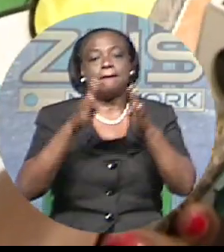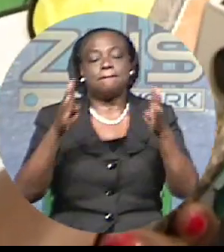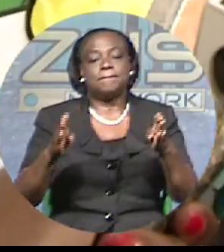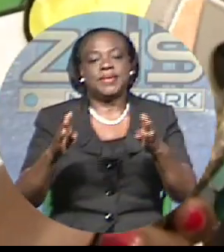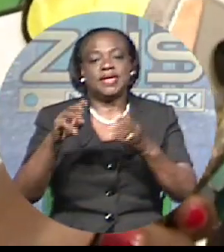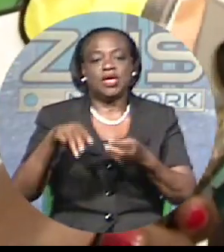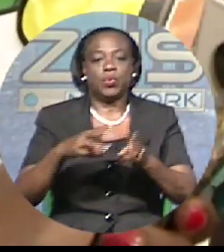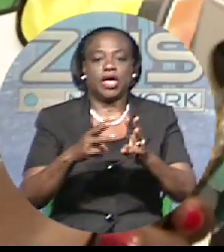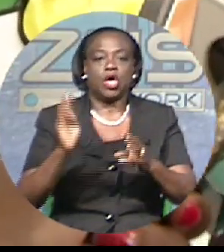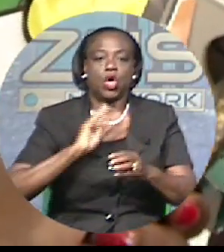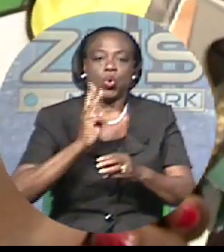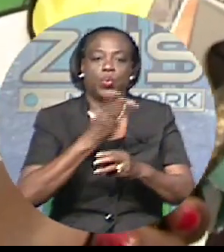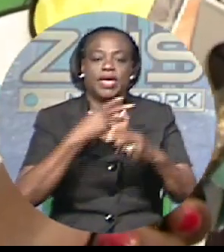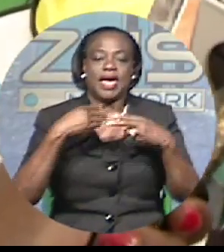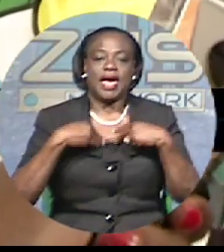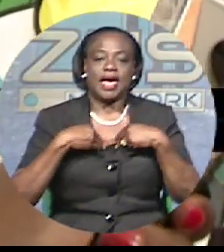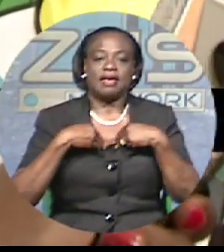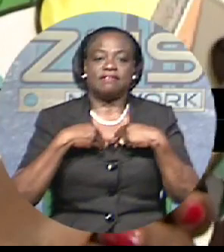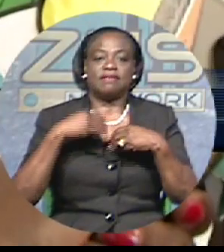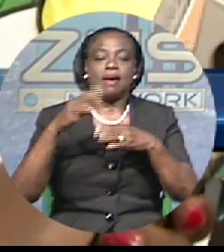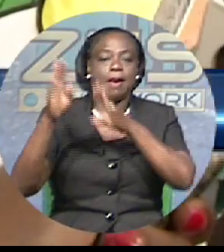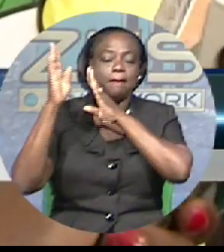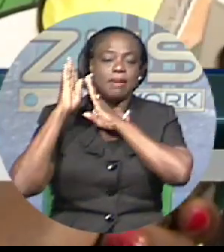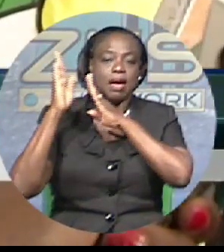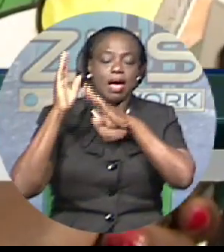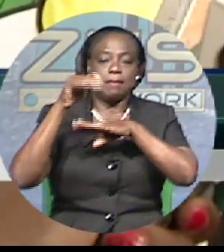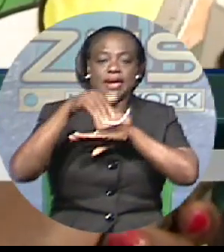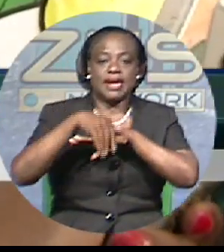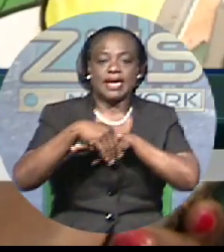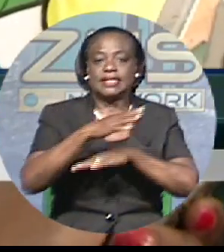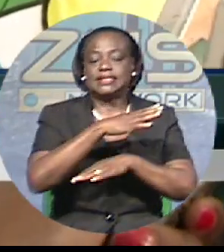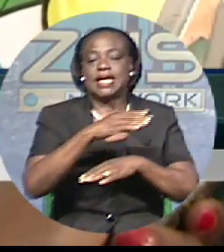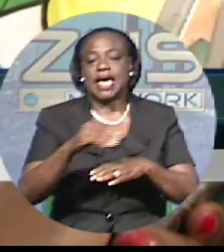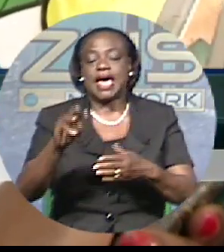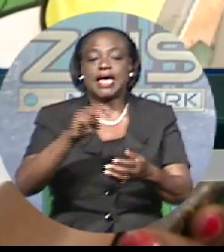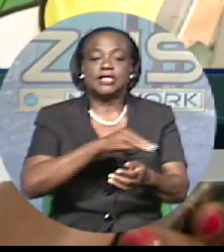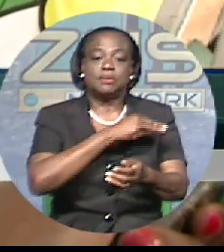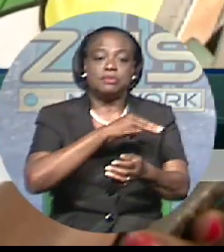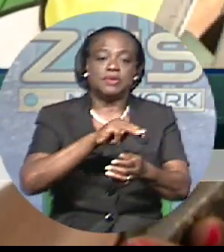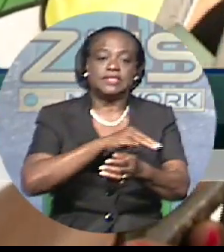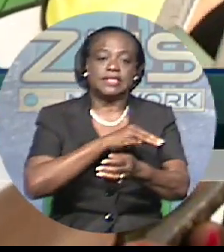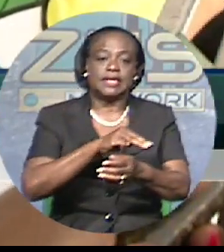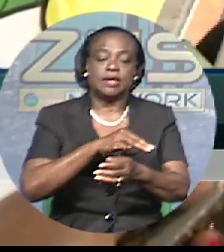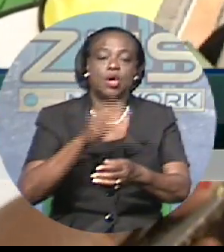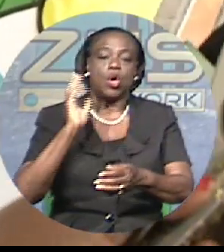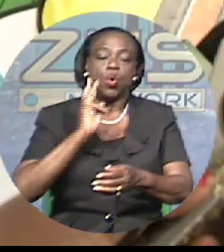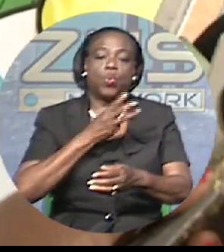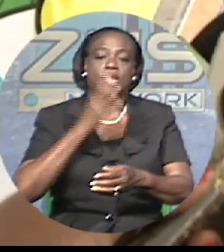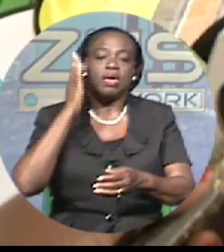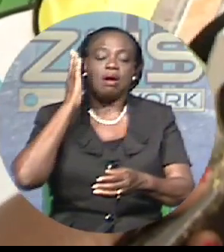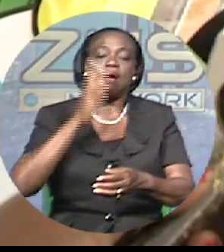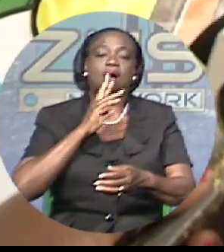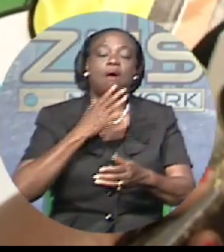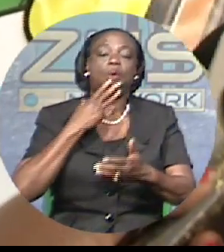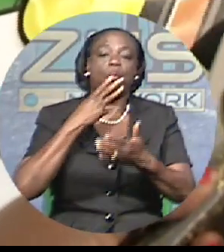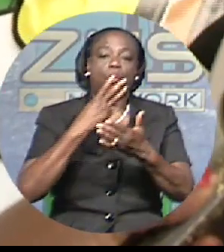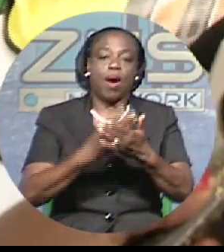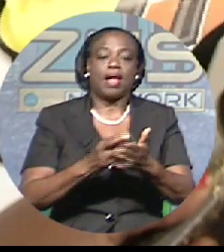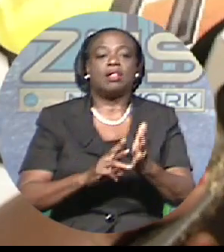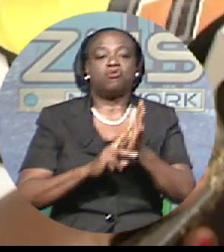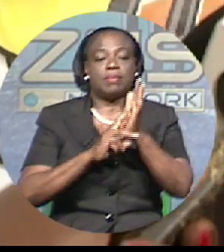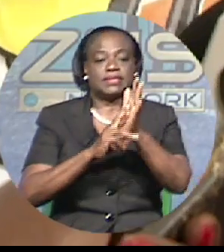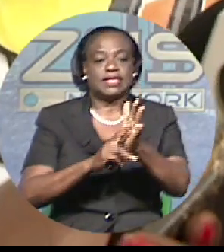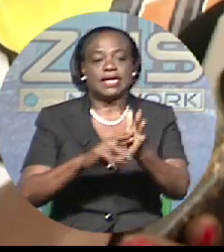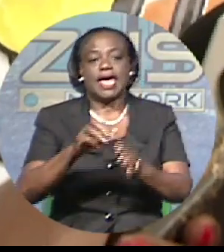Bahama Night, we have music out there, so we are well represented. So any Bahamians out there, they will see us, and not just